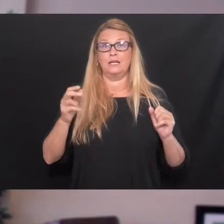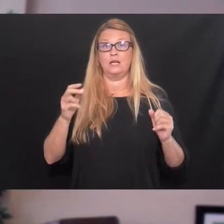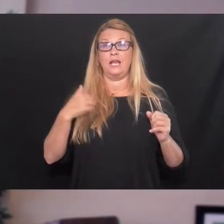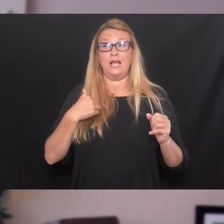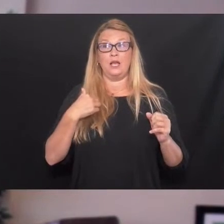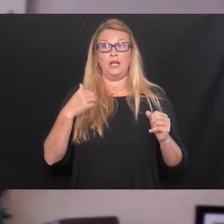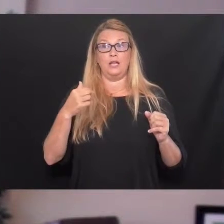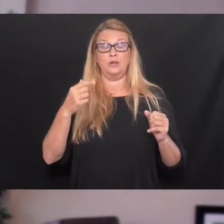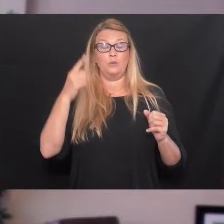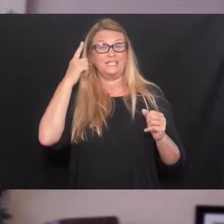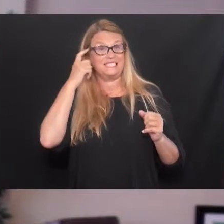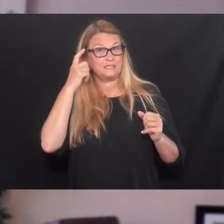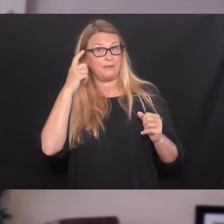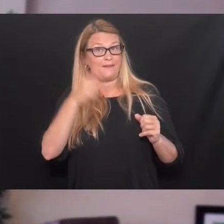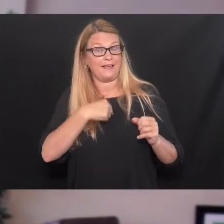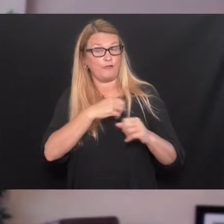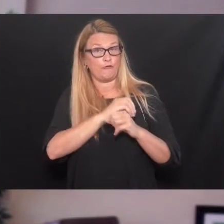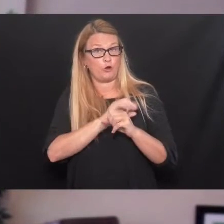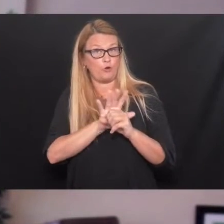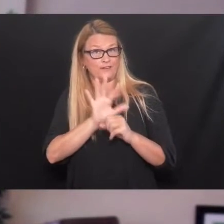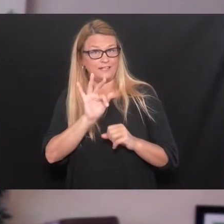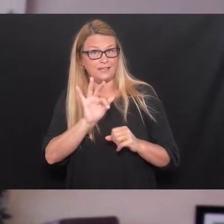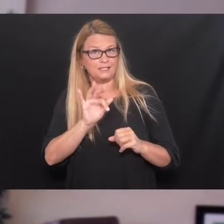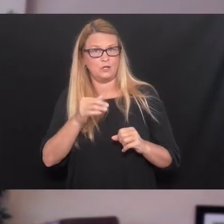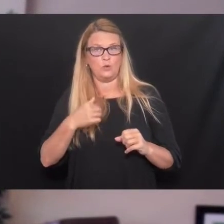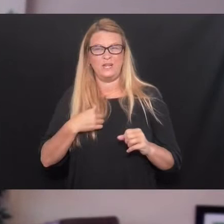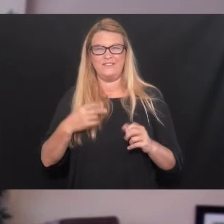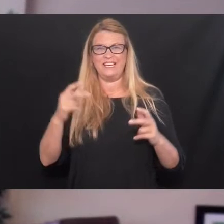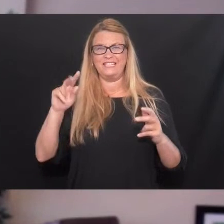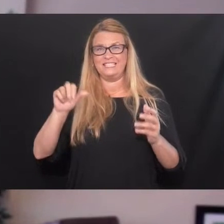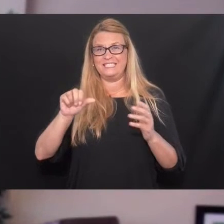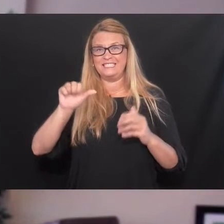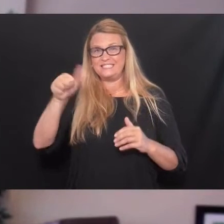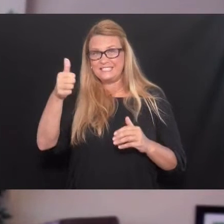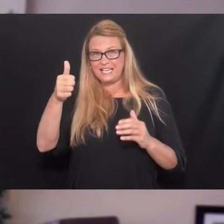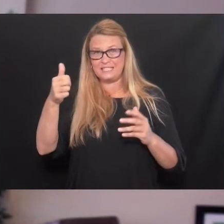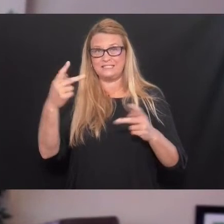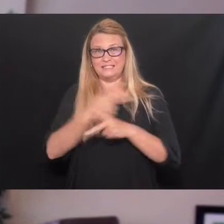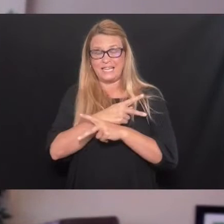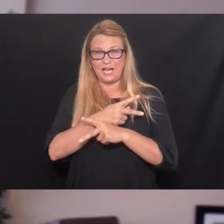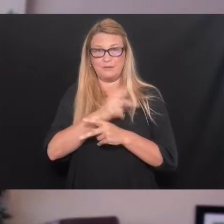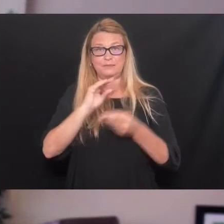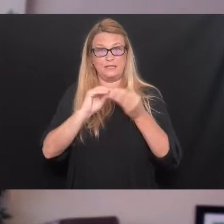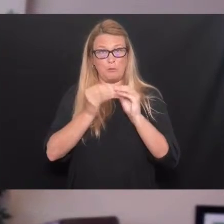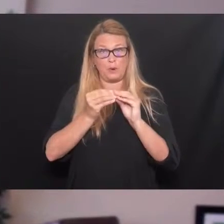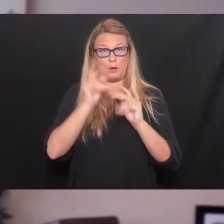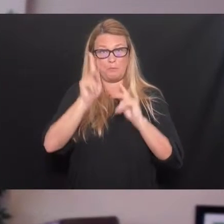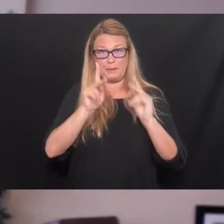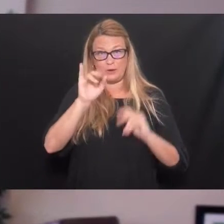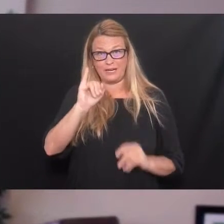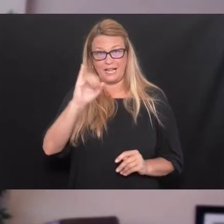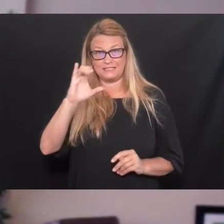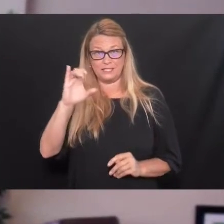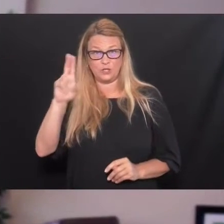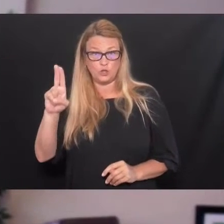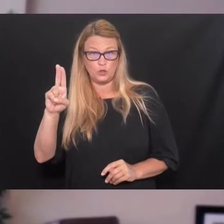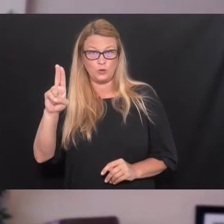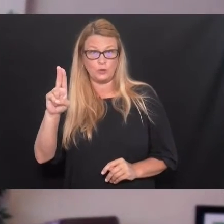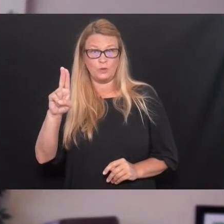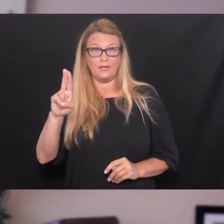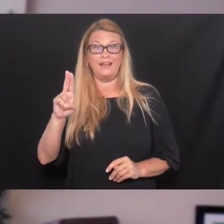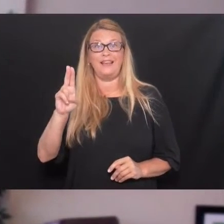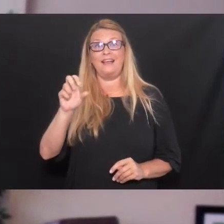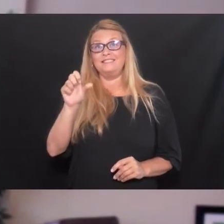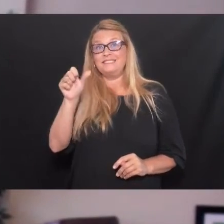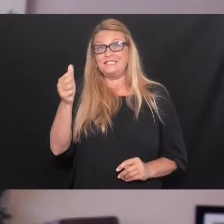have COVID-19, a 10-fold increase in the number of people in the ICUs, and a 10-fold increase of the number